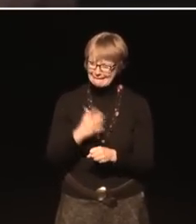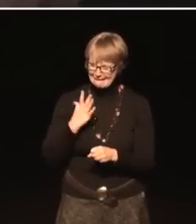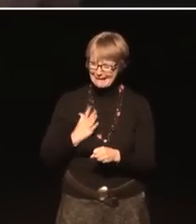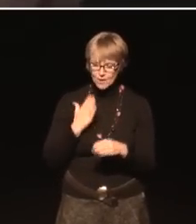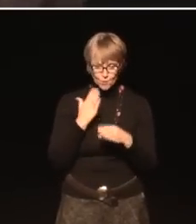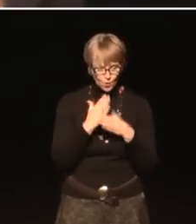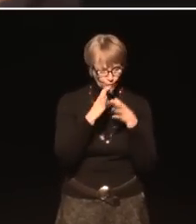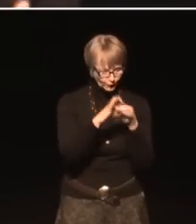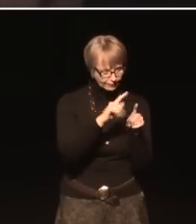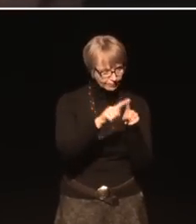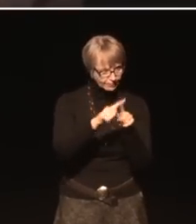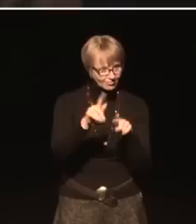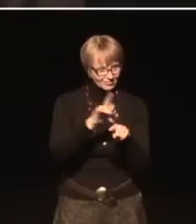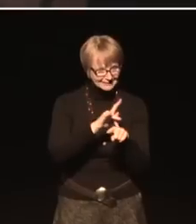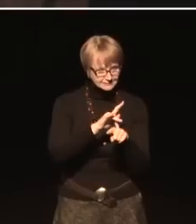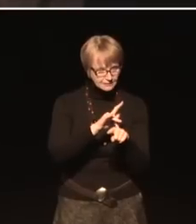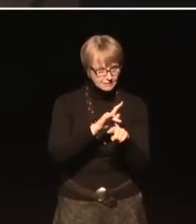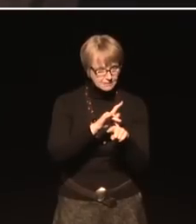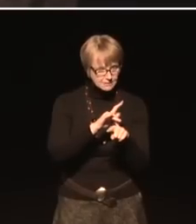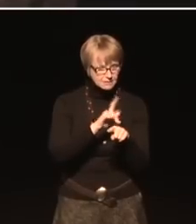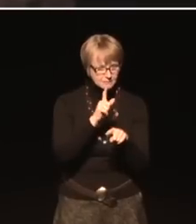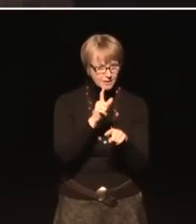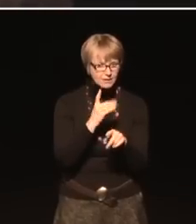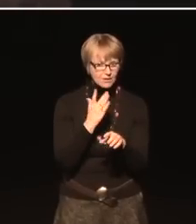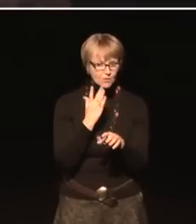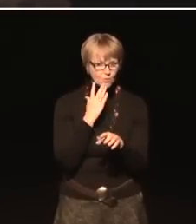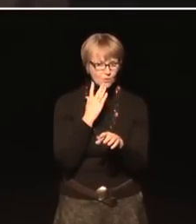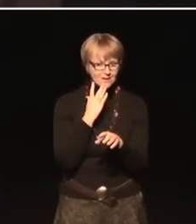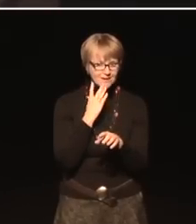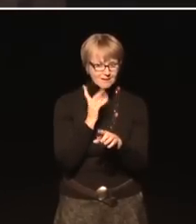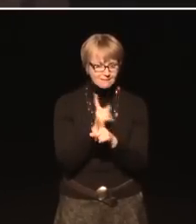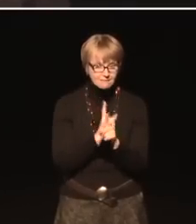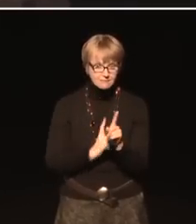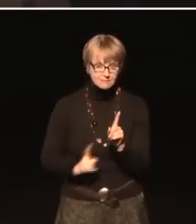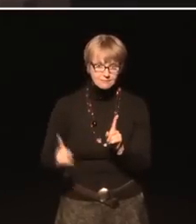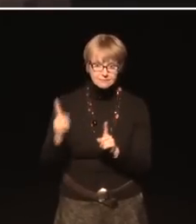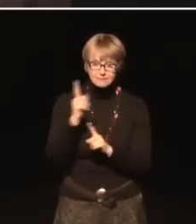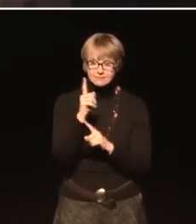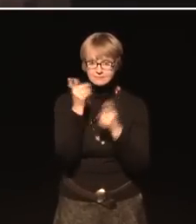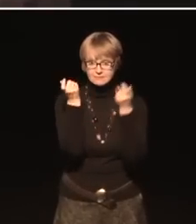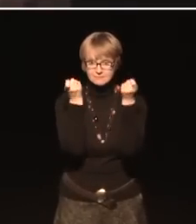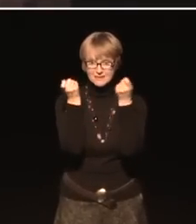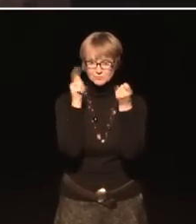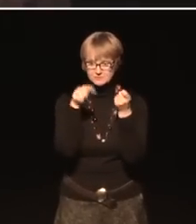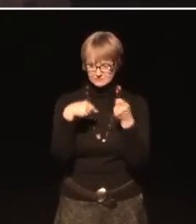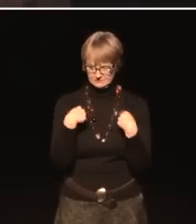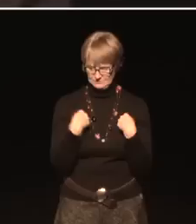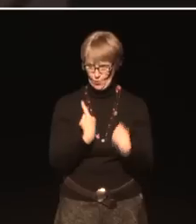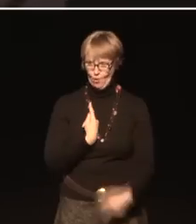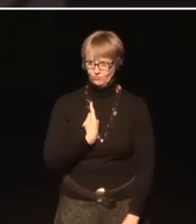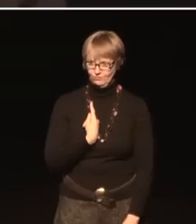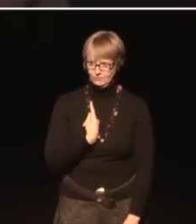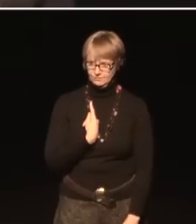of theatres, but actually once you go upstairs, I become a singular person. I personally become a singular person in that, in terms of diversity,